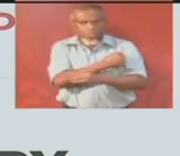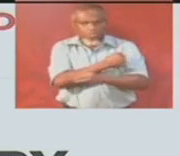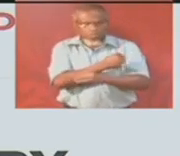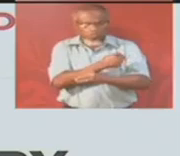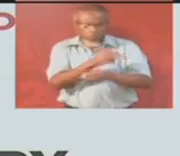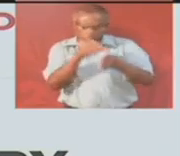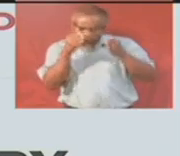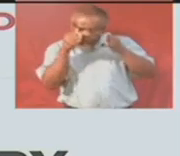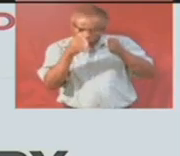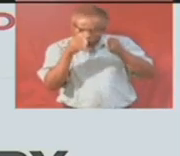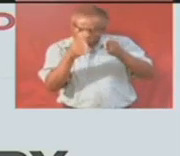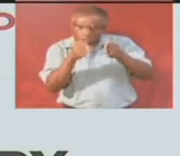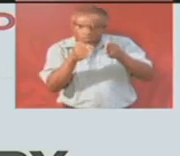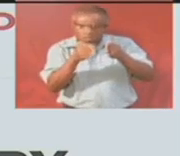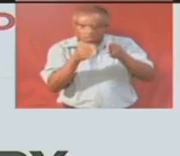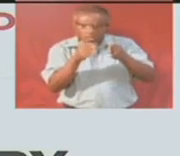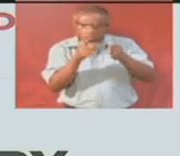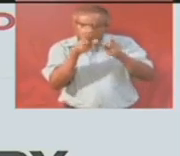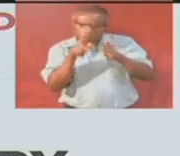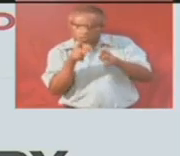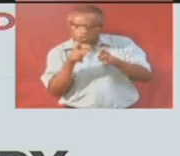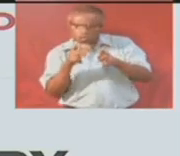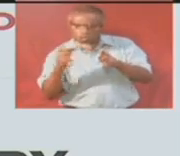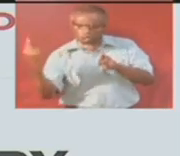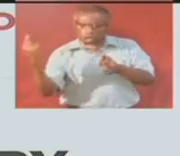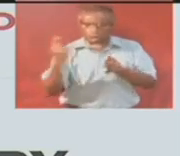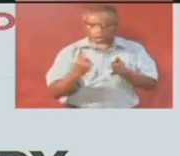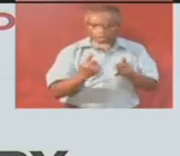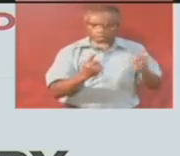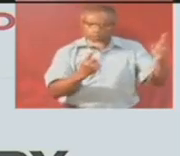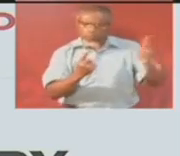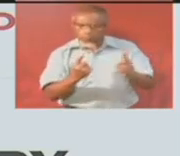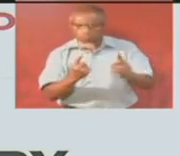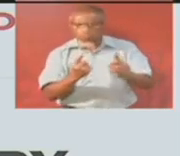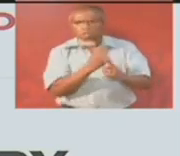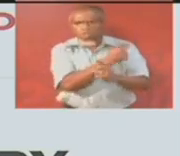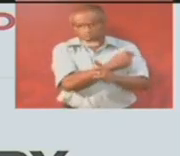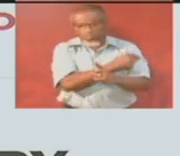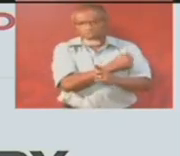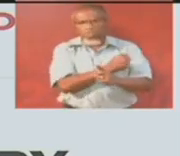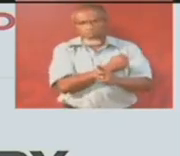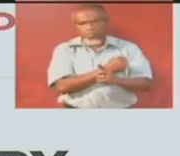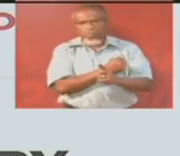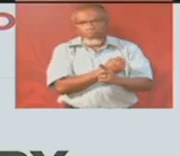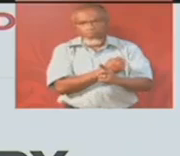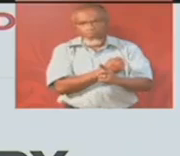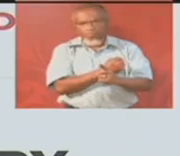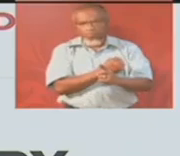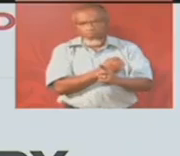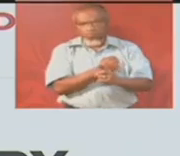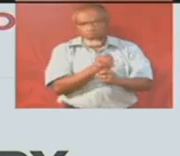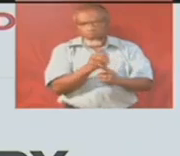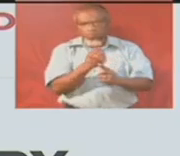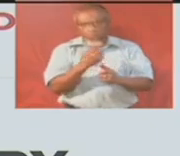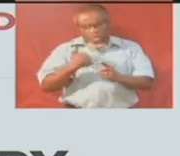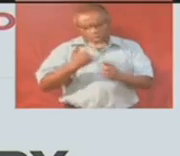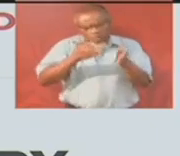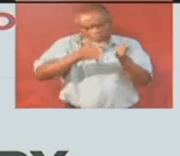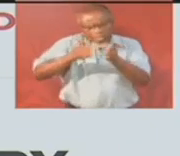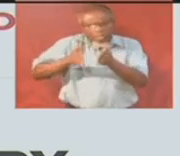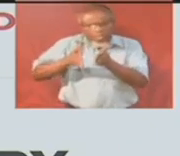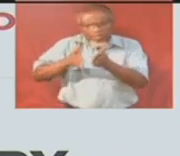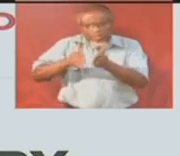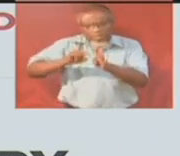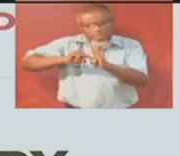pay attention to the number of people coming into the hospitals. We have a backup plan to activate